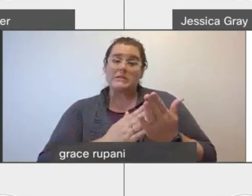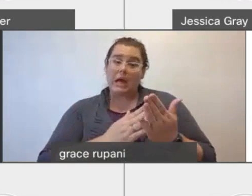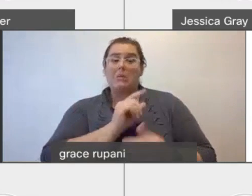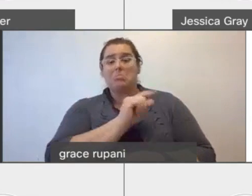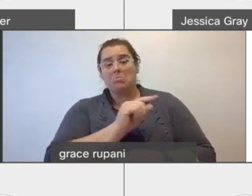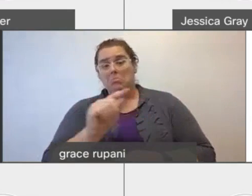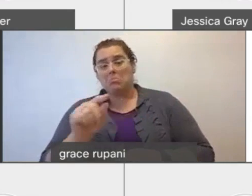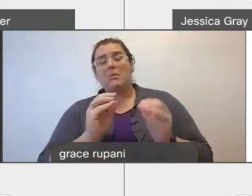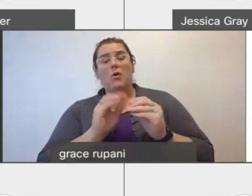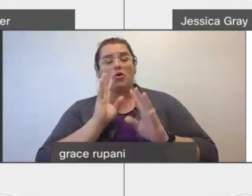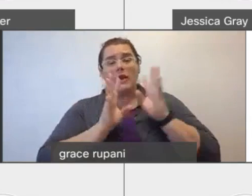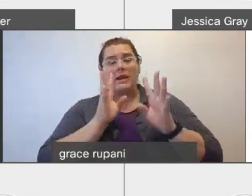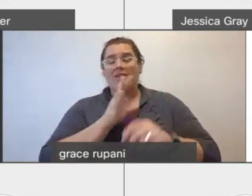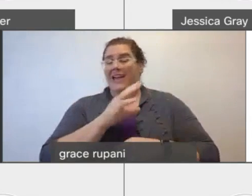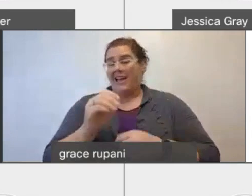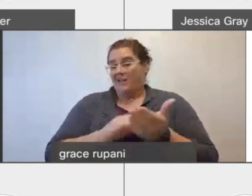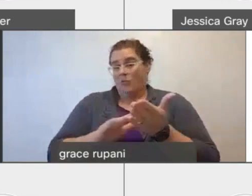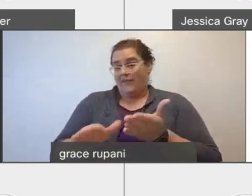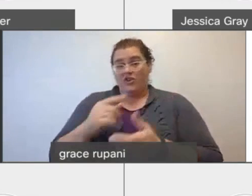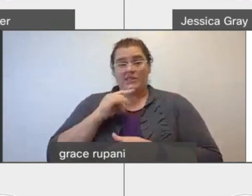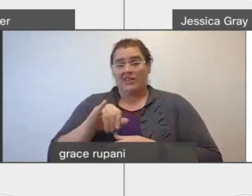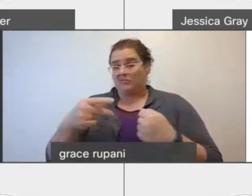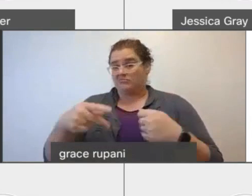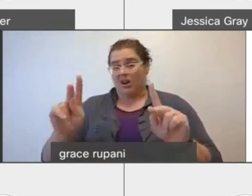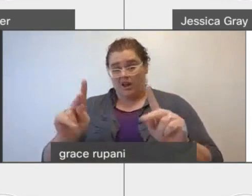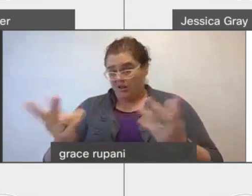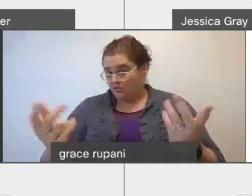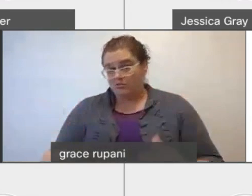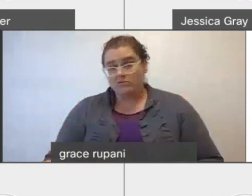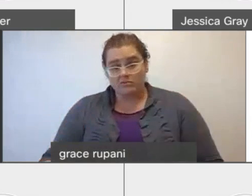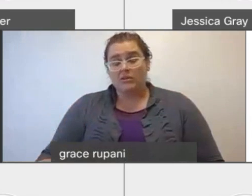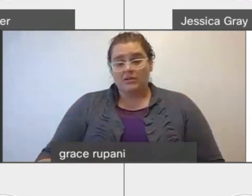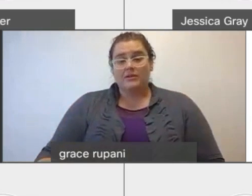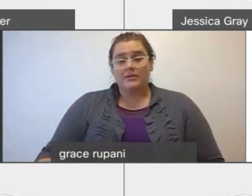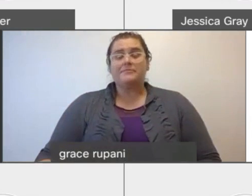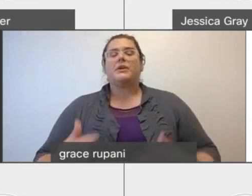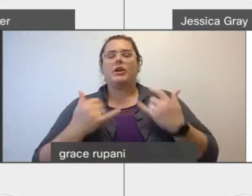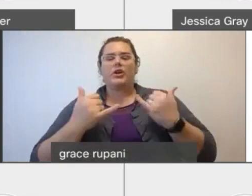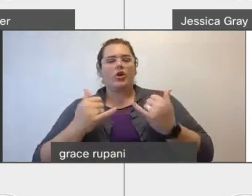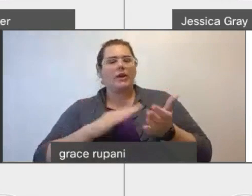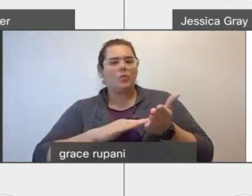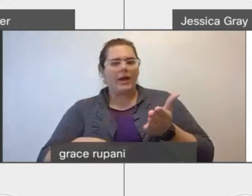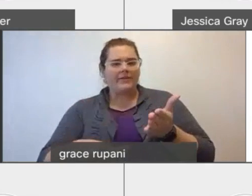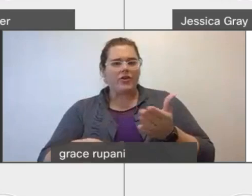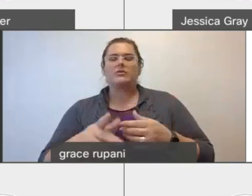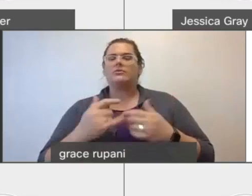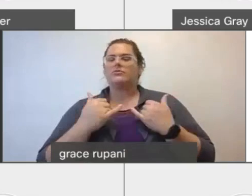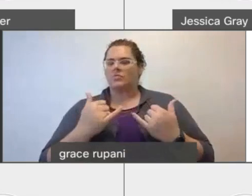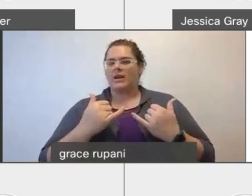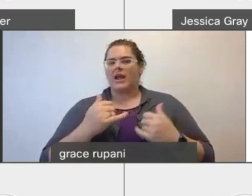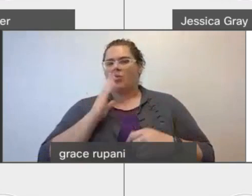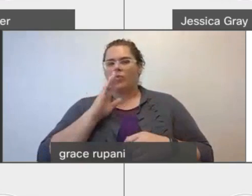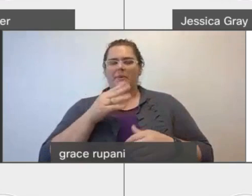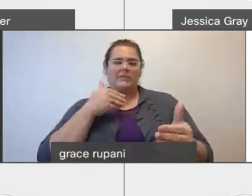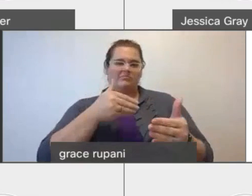waiver, that is what they're allowed to do. And our current waiver is up for